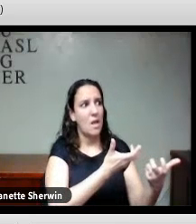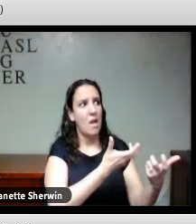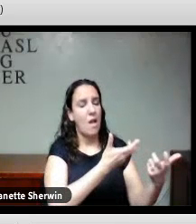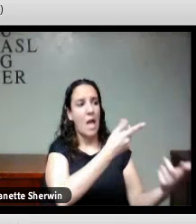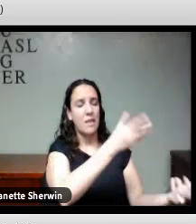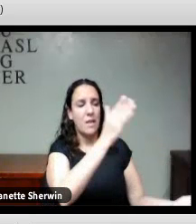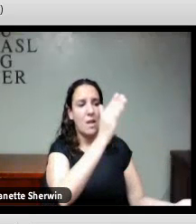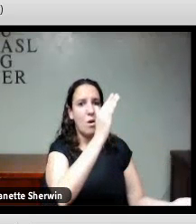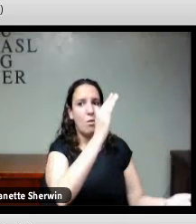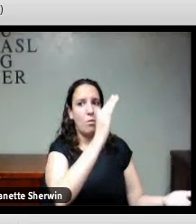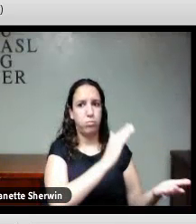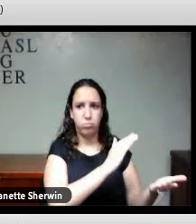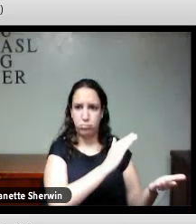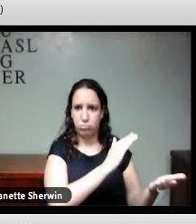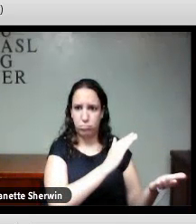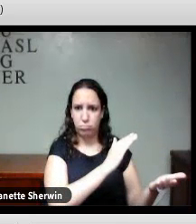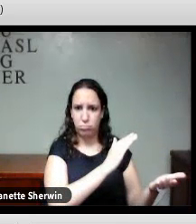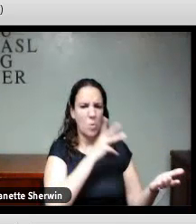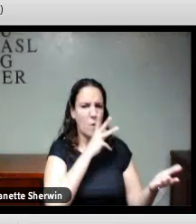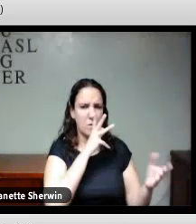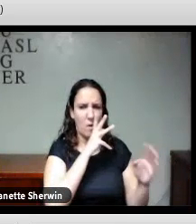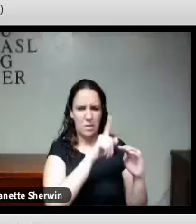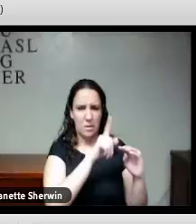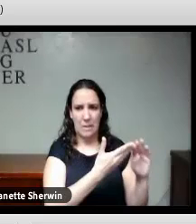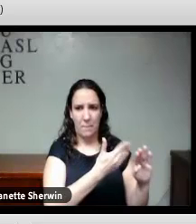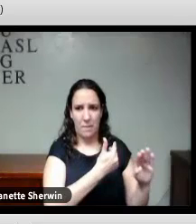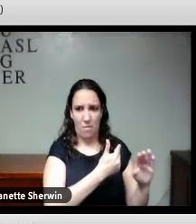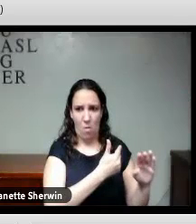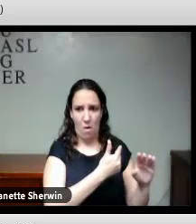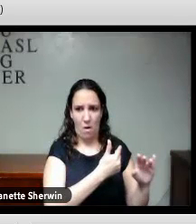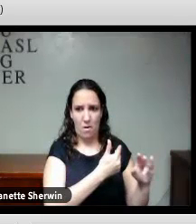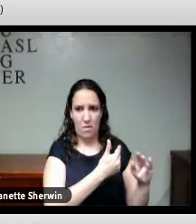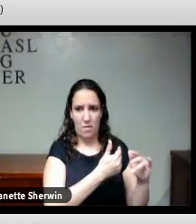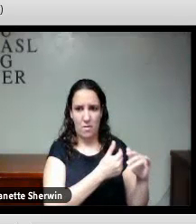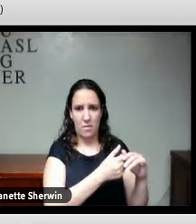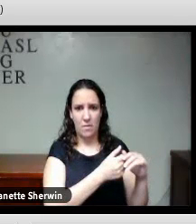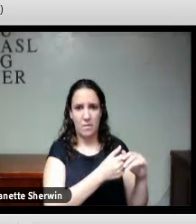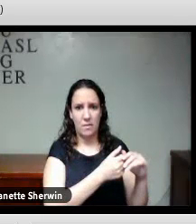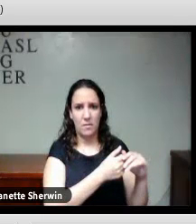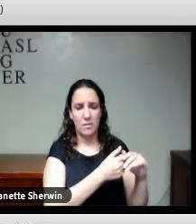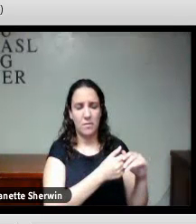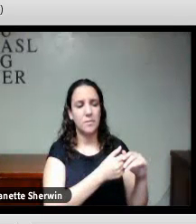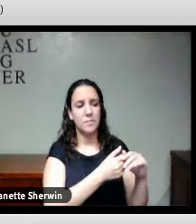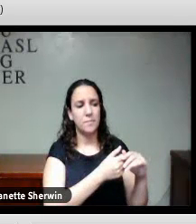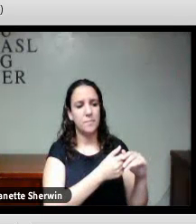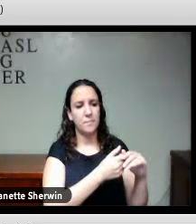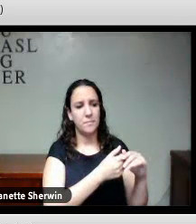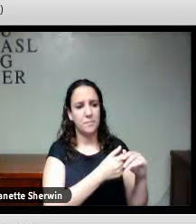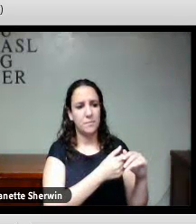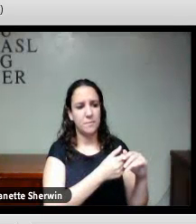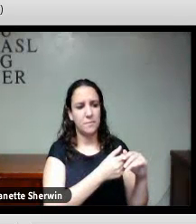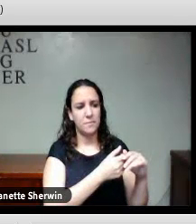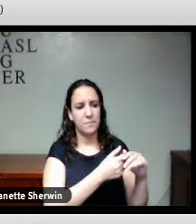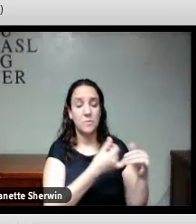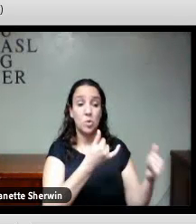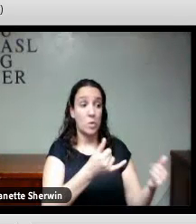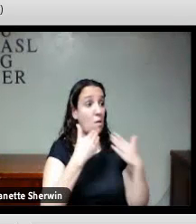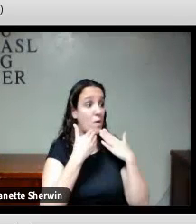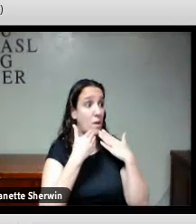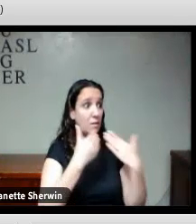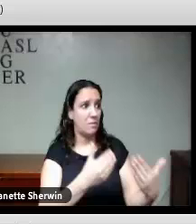do that, don't we? We talked about that with silence. We have to let them vent and acknowledge their feelings. So now we can thank them